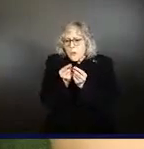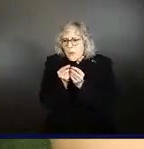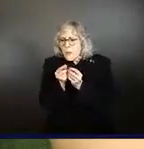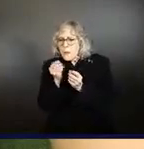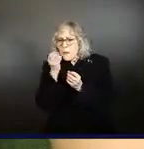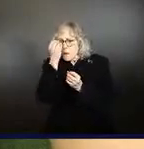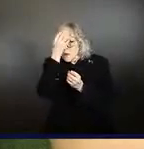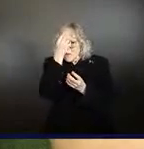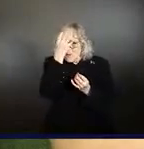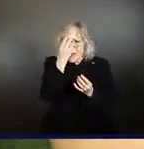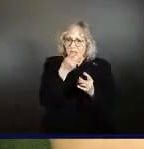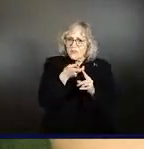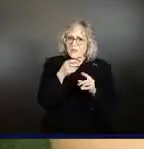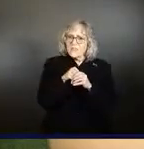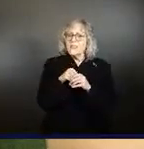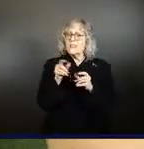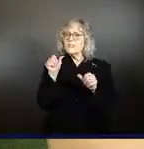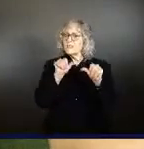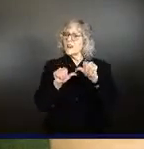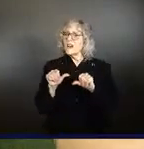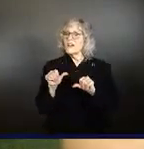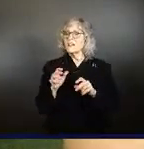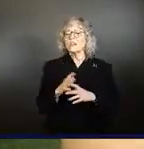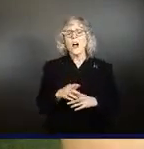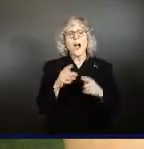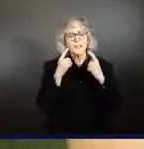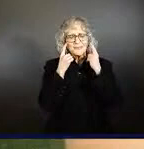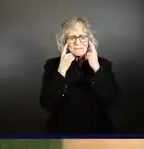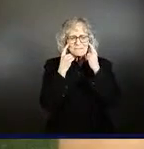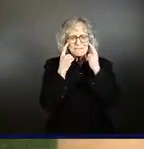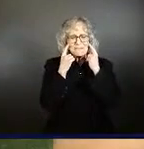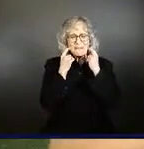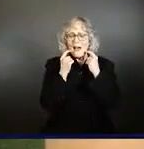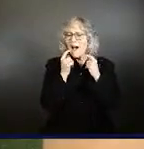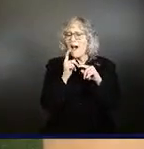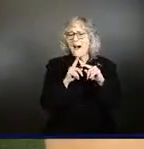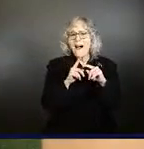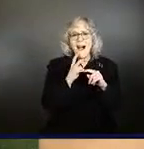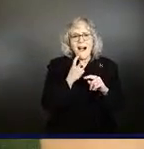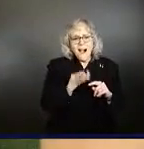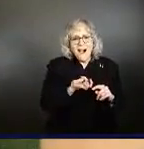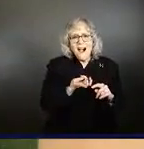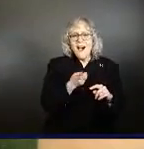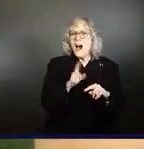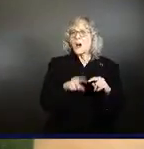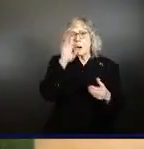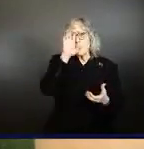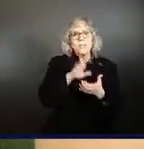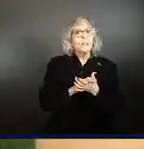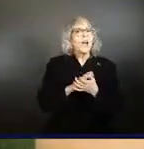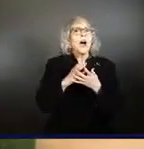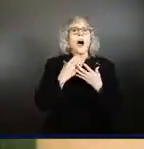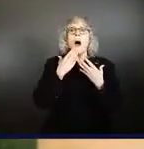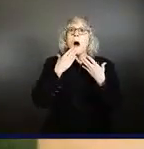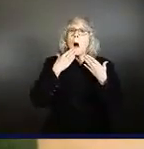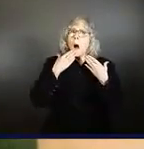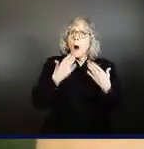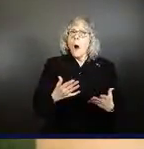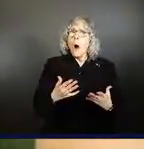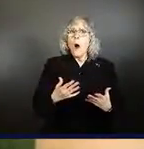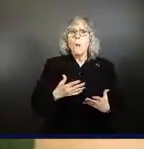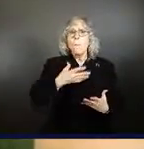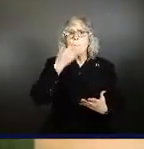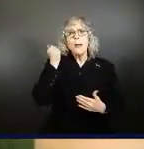science. And I teared up. I could not believe how good Webb was. Better than